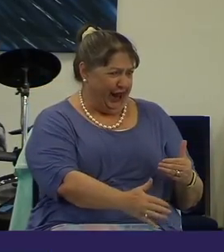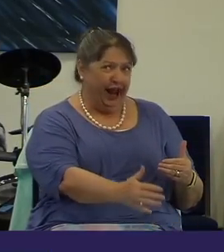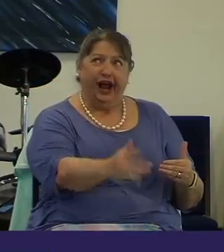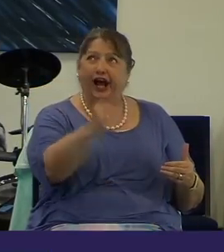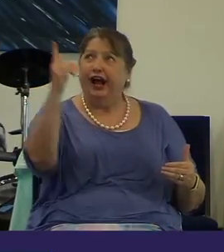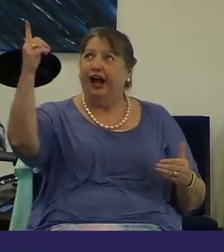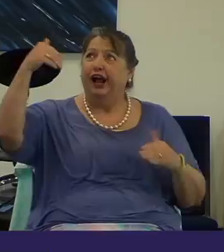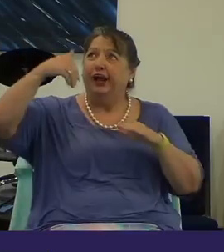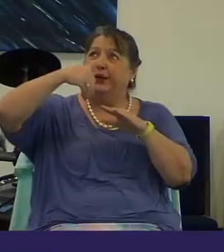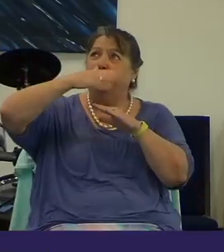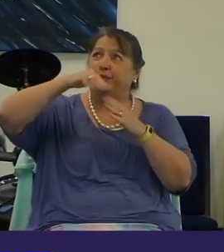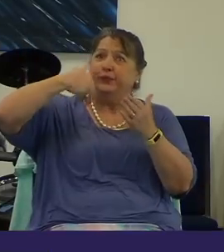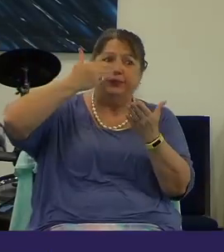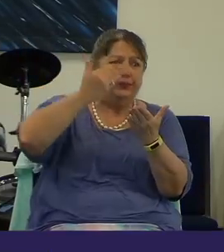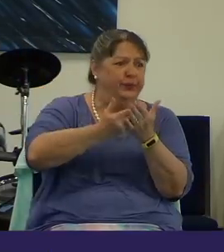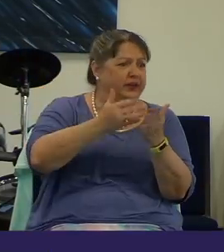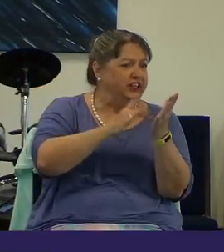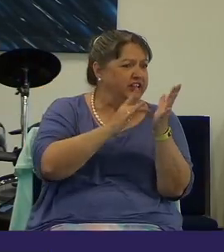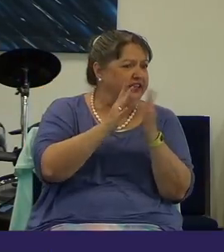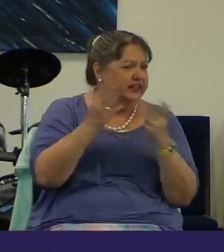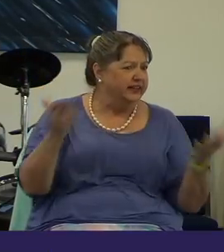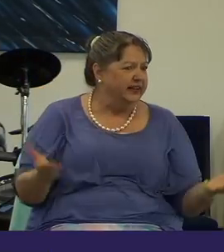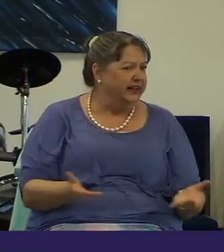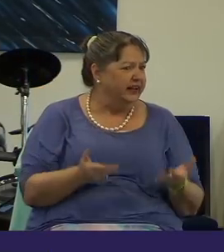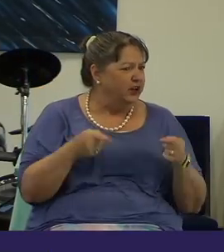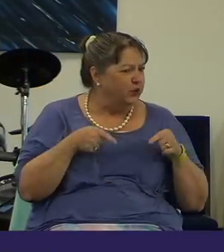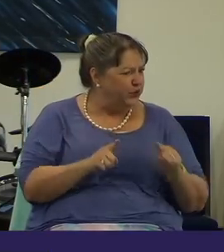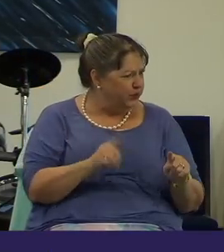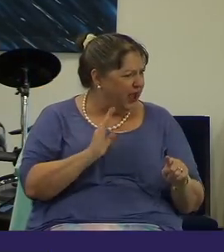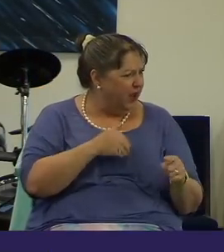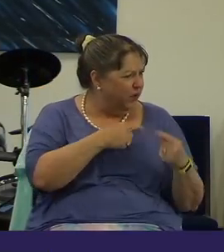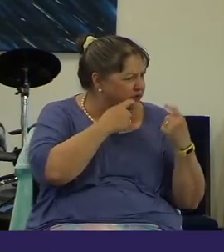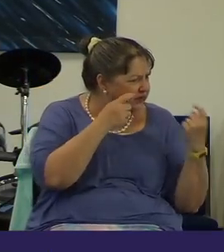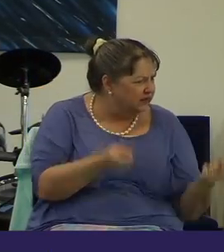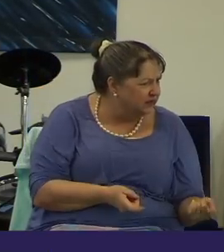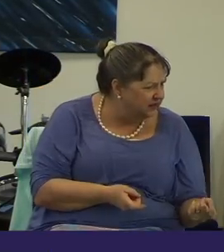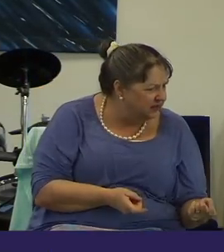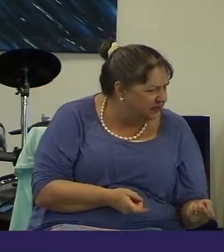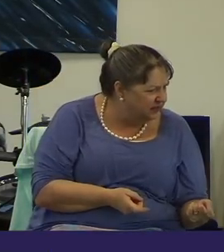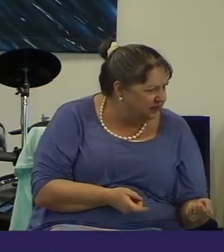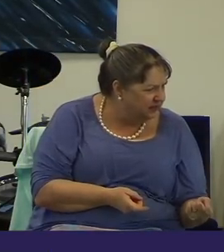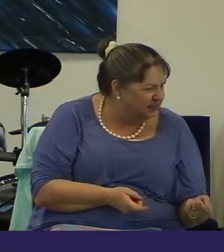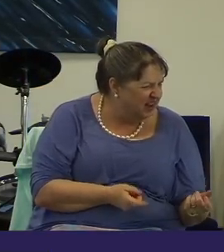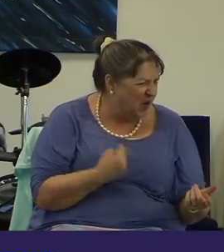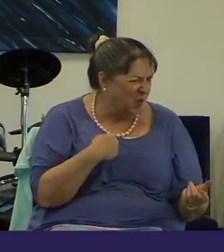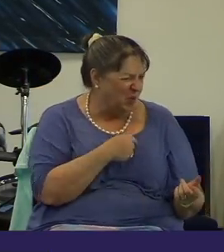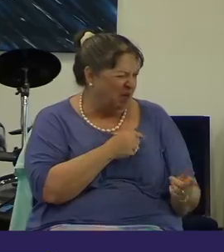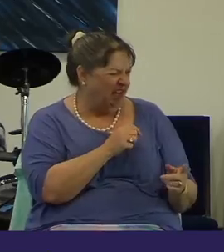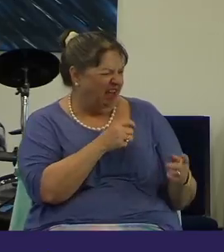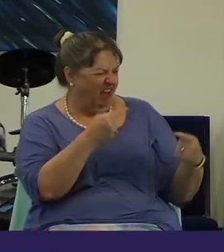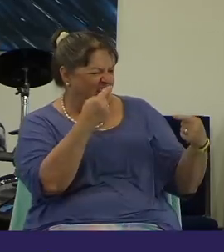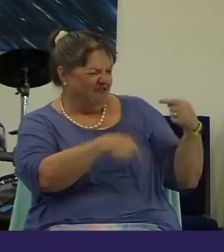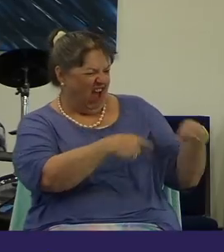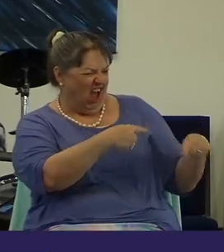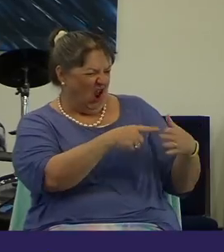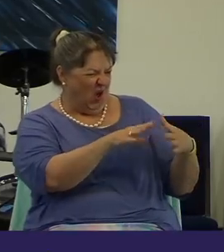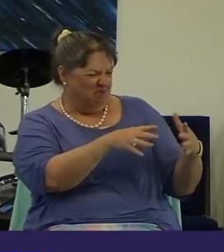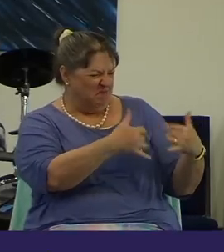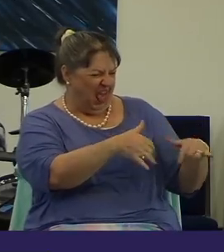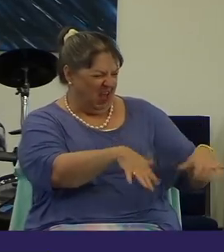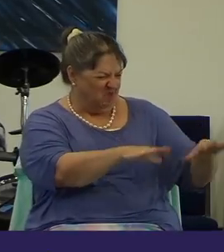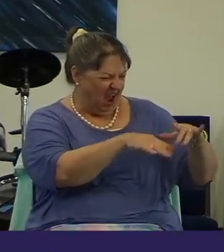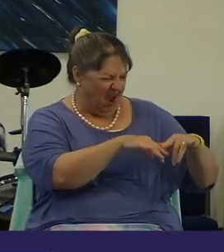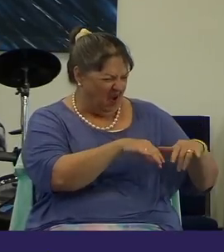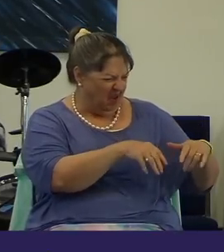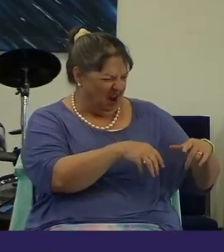telling our moms things that weren't true and our dads, when we were pushing people on the playground because we were angry with